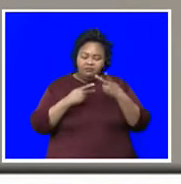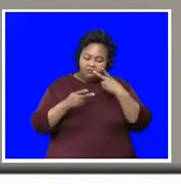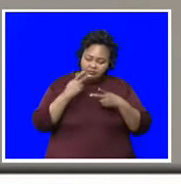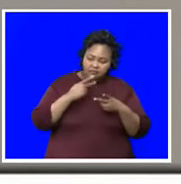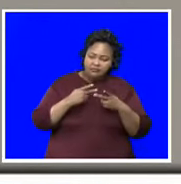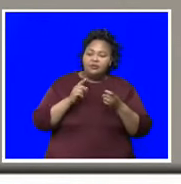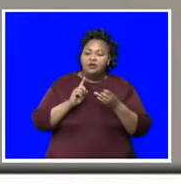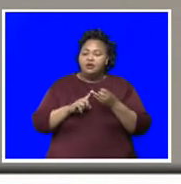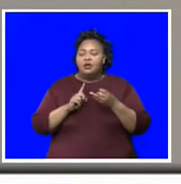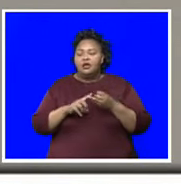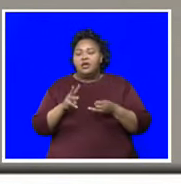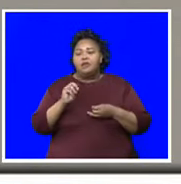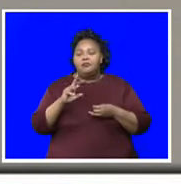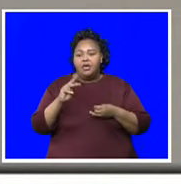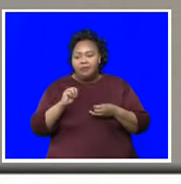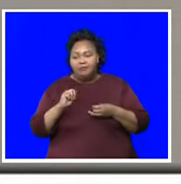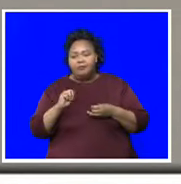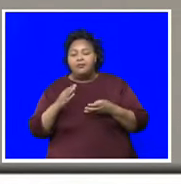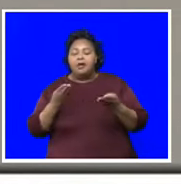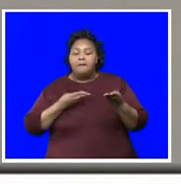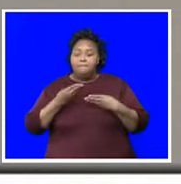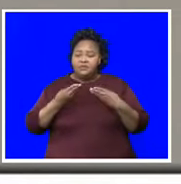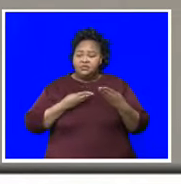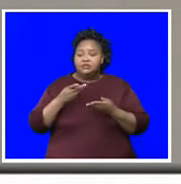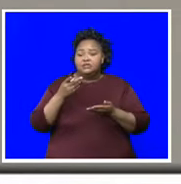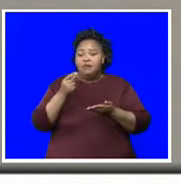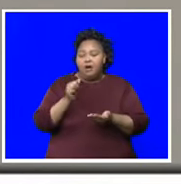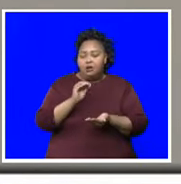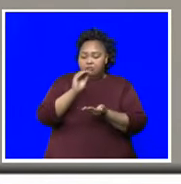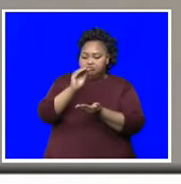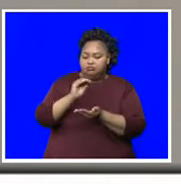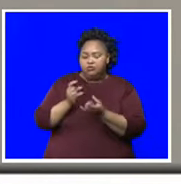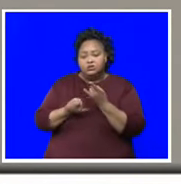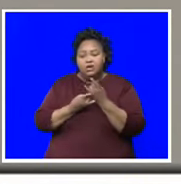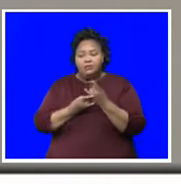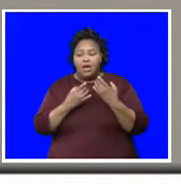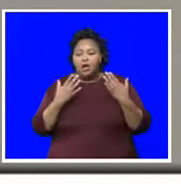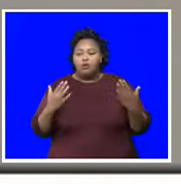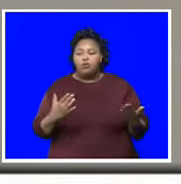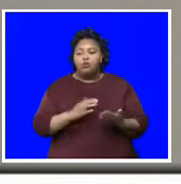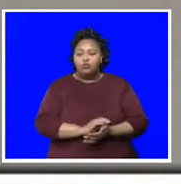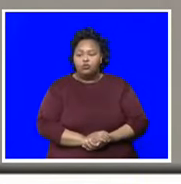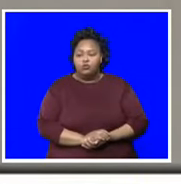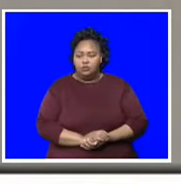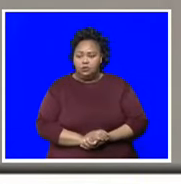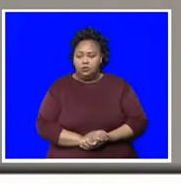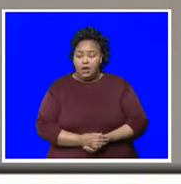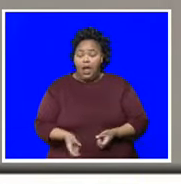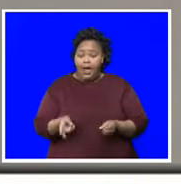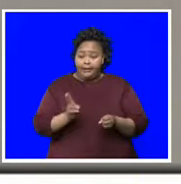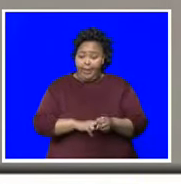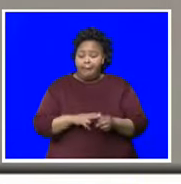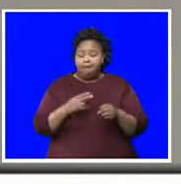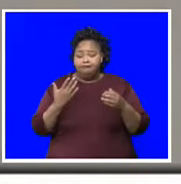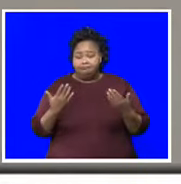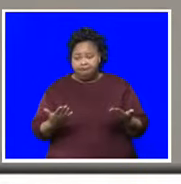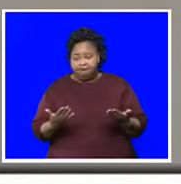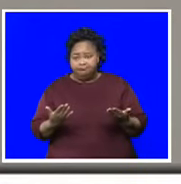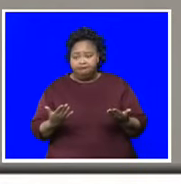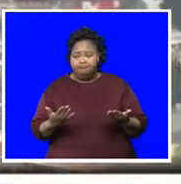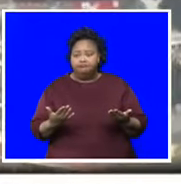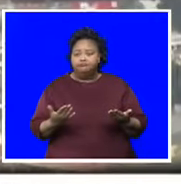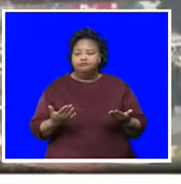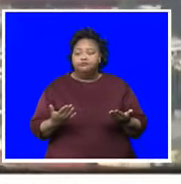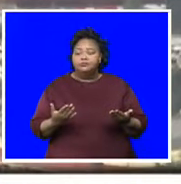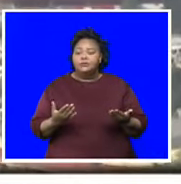babo mobile money so kuyakhombisa lokuthi vele sisite kakhulu as a relief siphinze futhi ke sinako lokuthi cha bayakhona